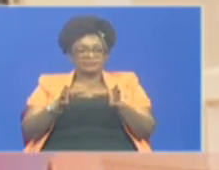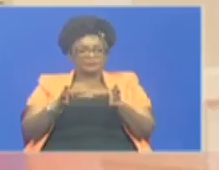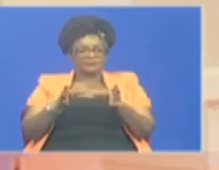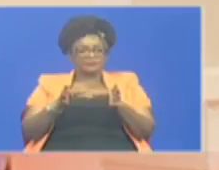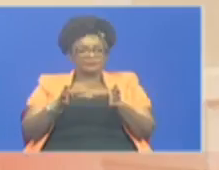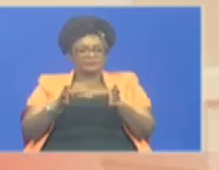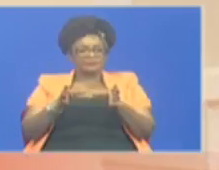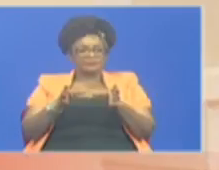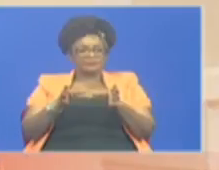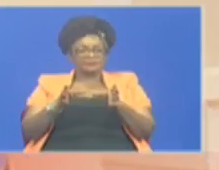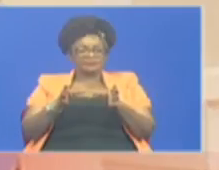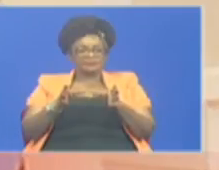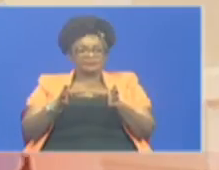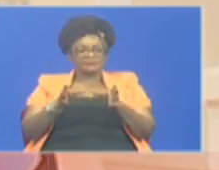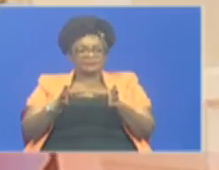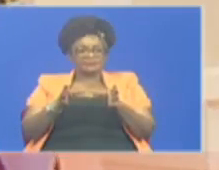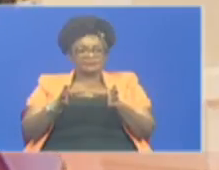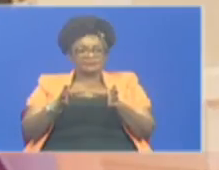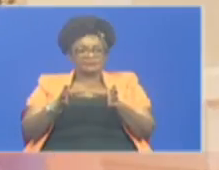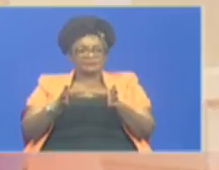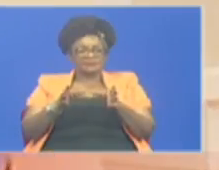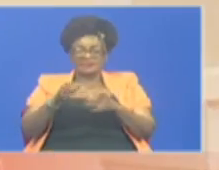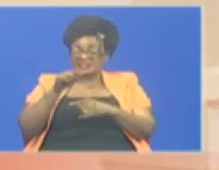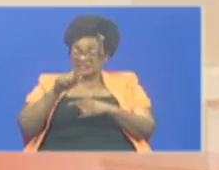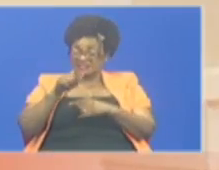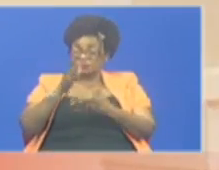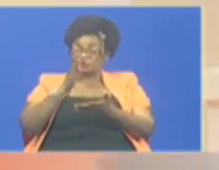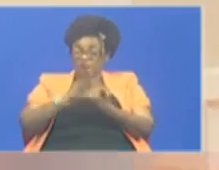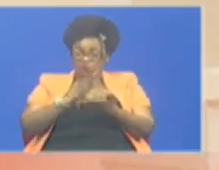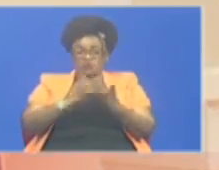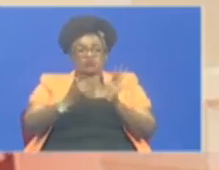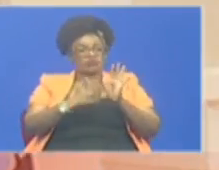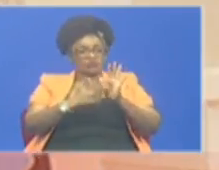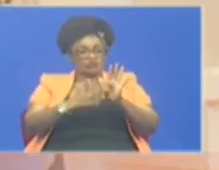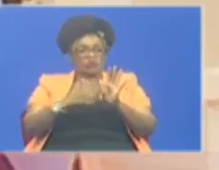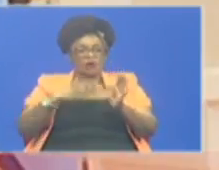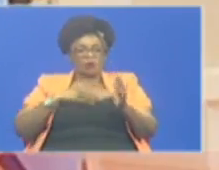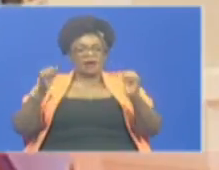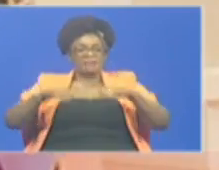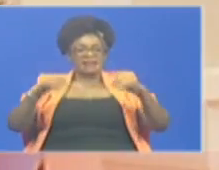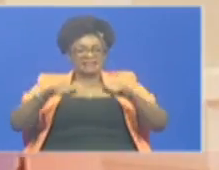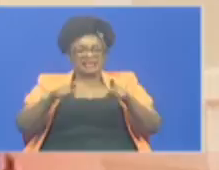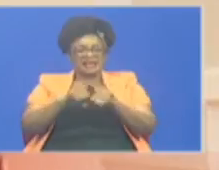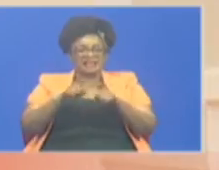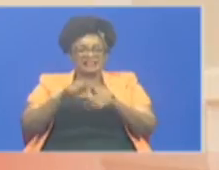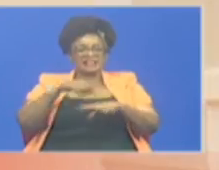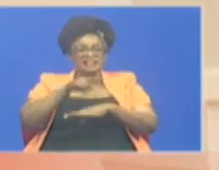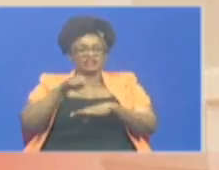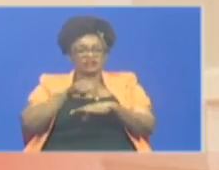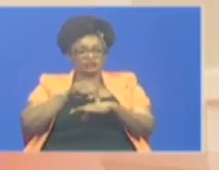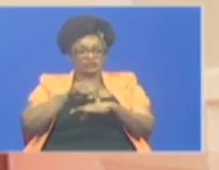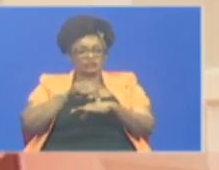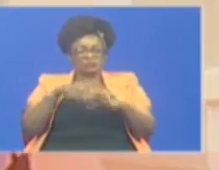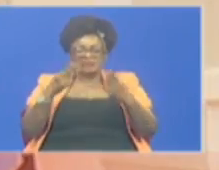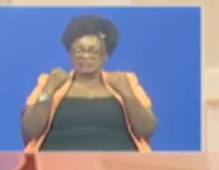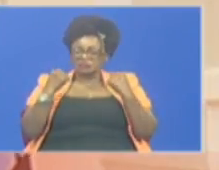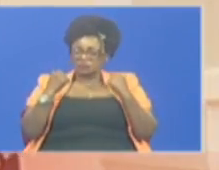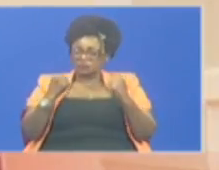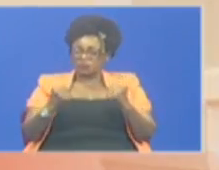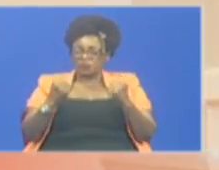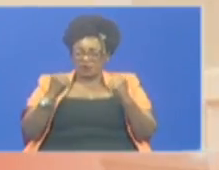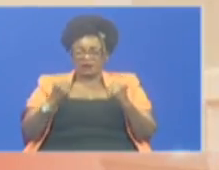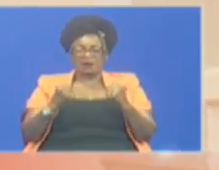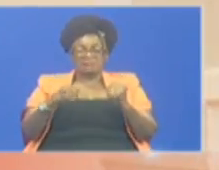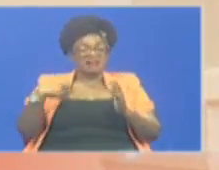These efforts are demonstrating our ability as a nation to be a stronger manufacturing